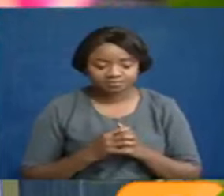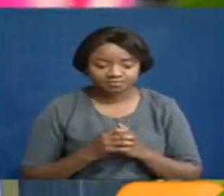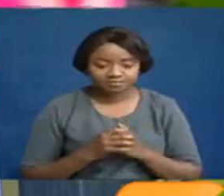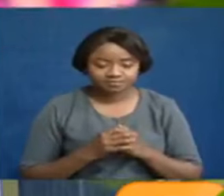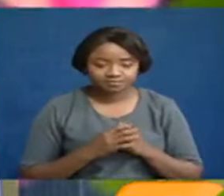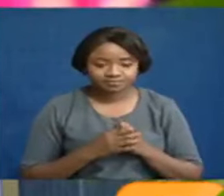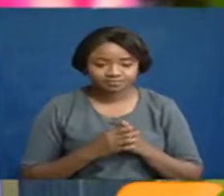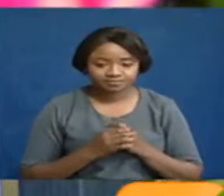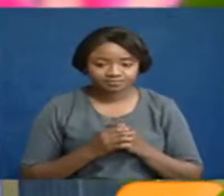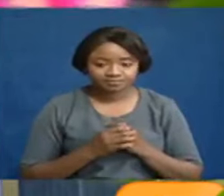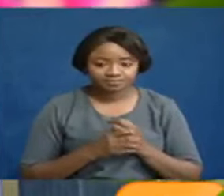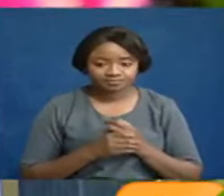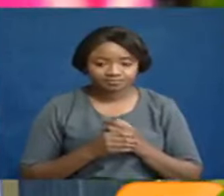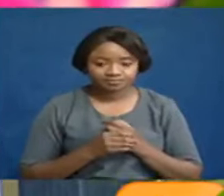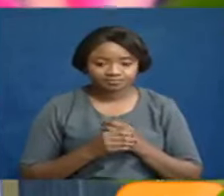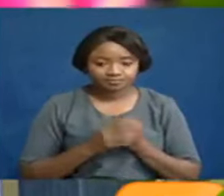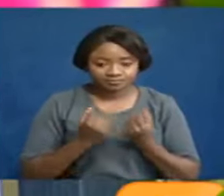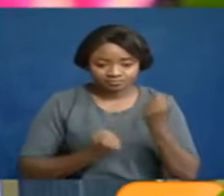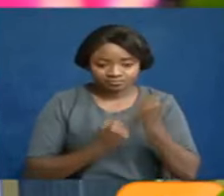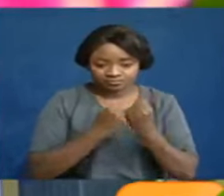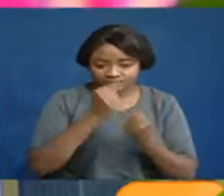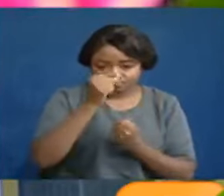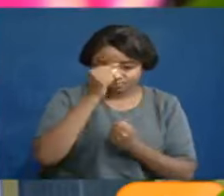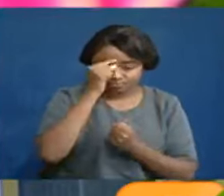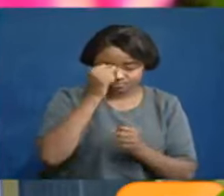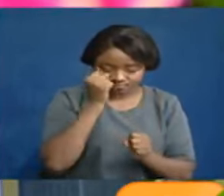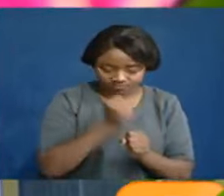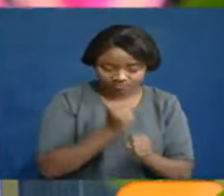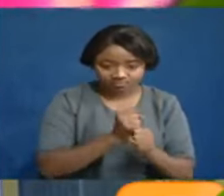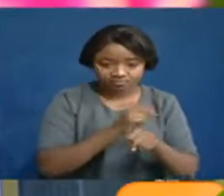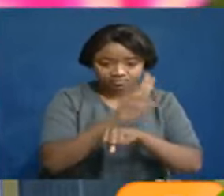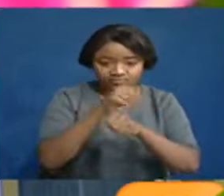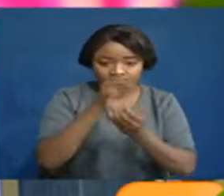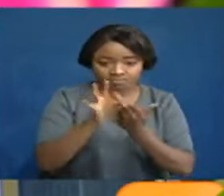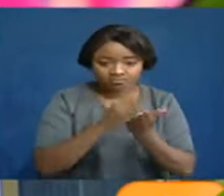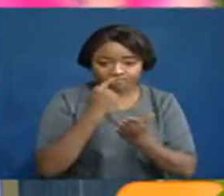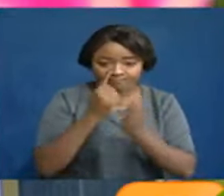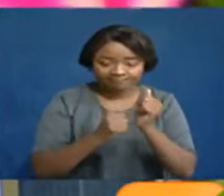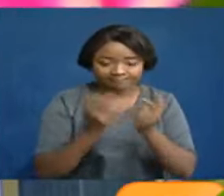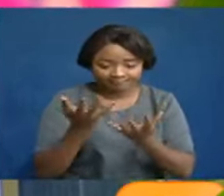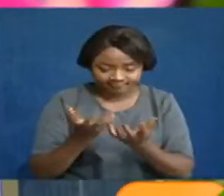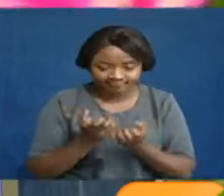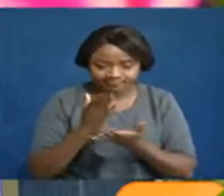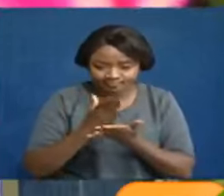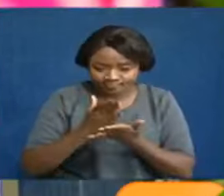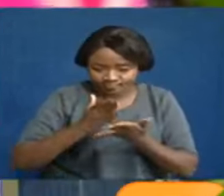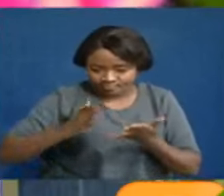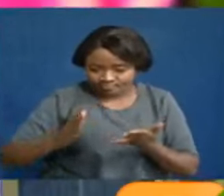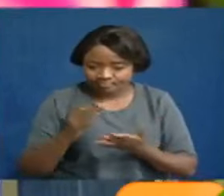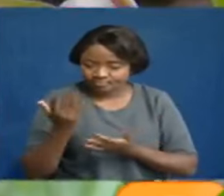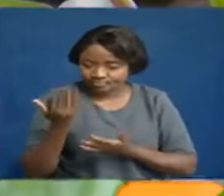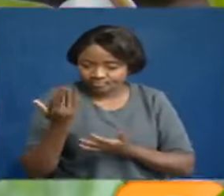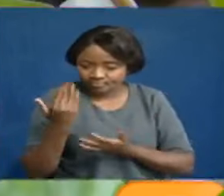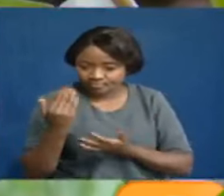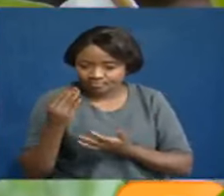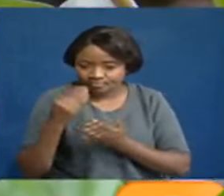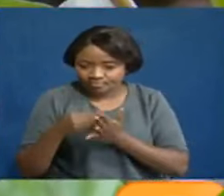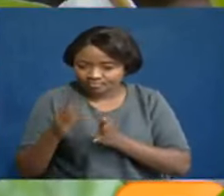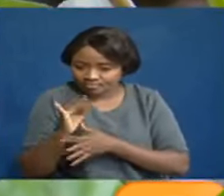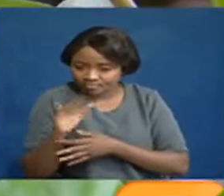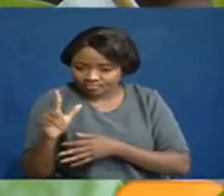To sustain government operation, the National Treasury is proposing reintroduction of elements of the 2024 finance bill to generate